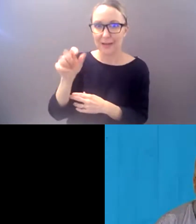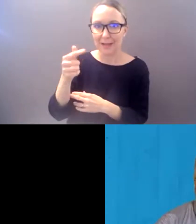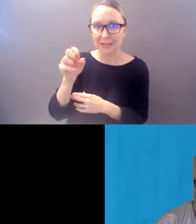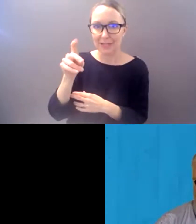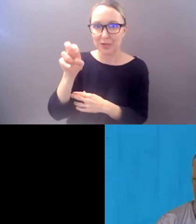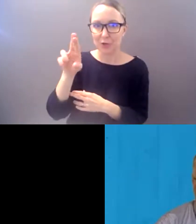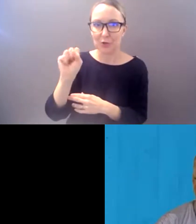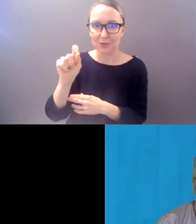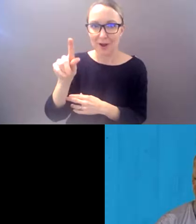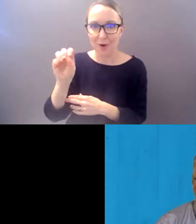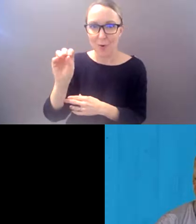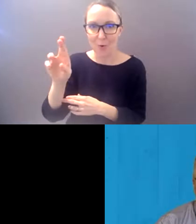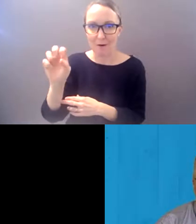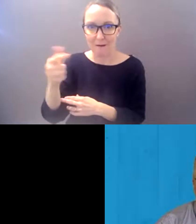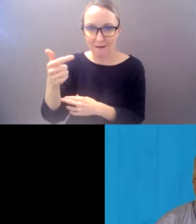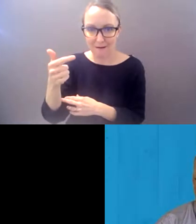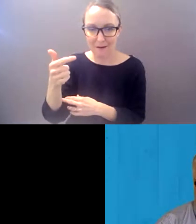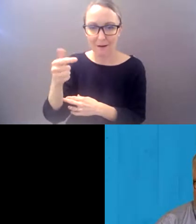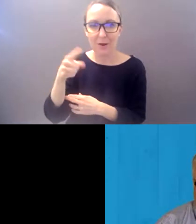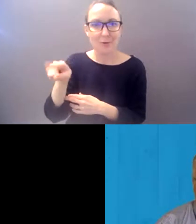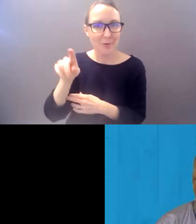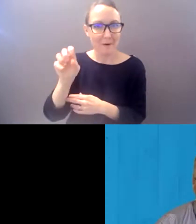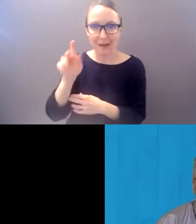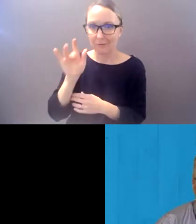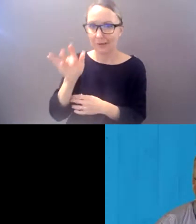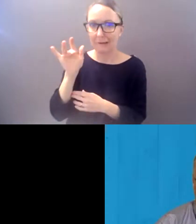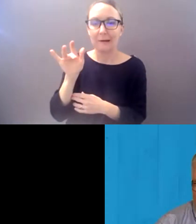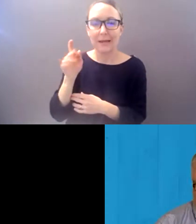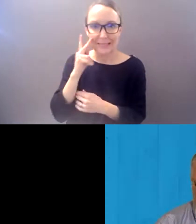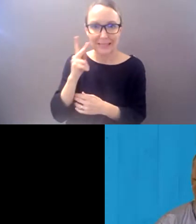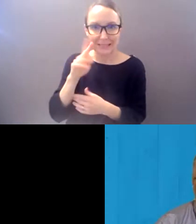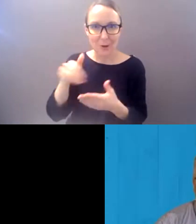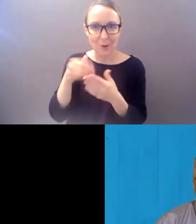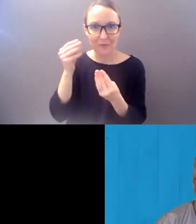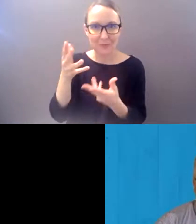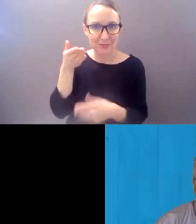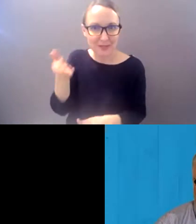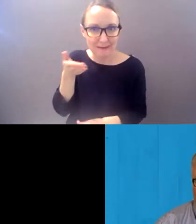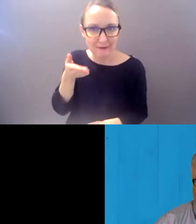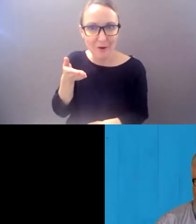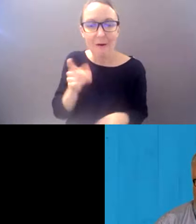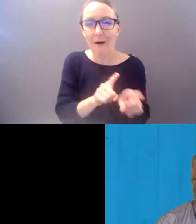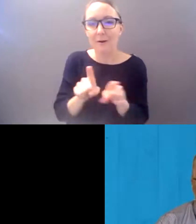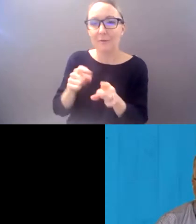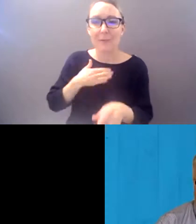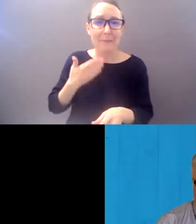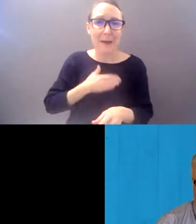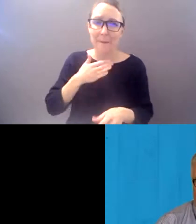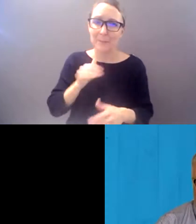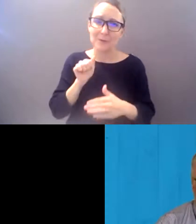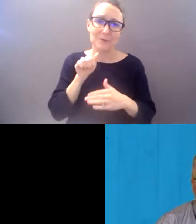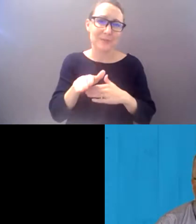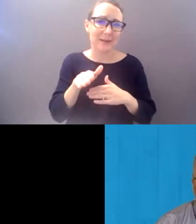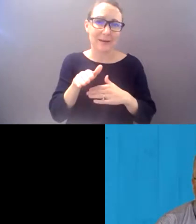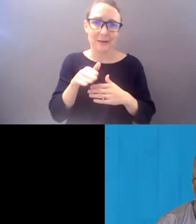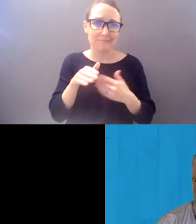servingseniors.org. People can get it. I'm also happy to forward it to